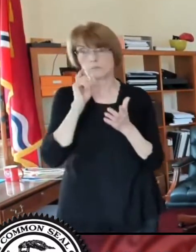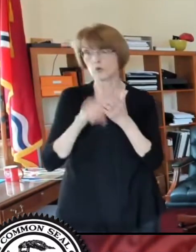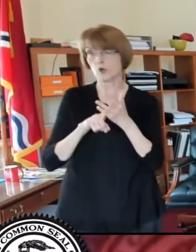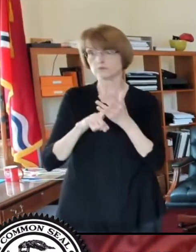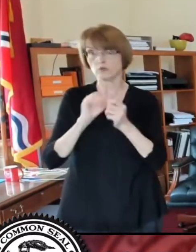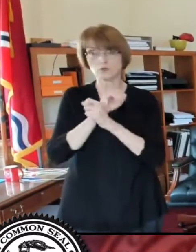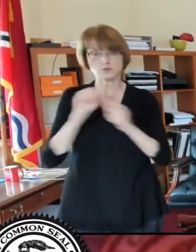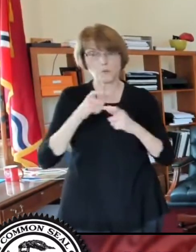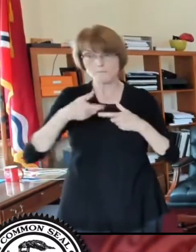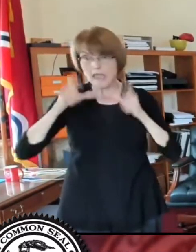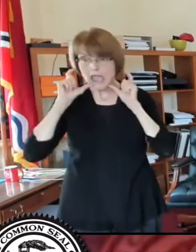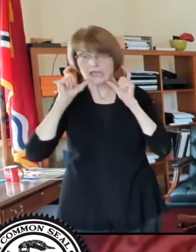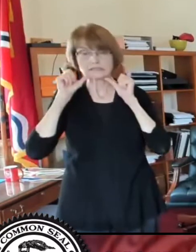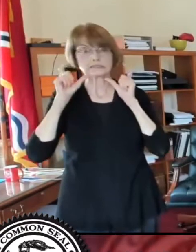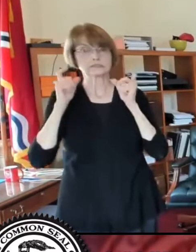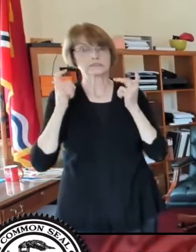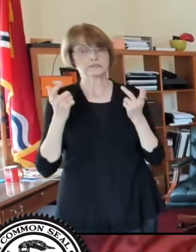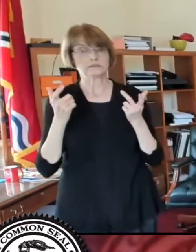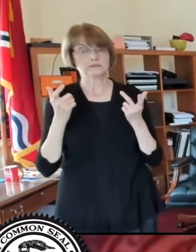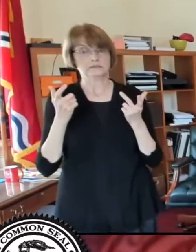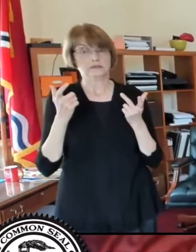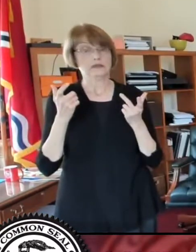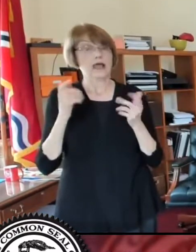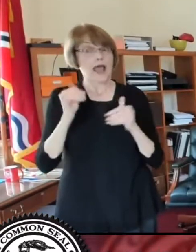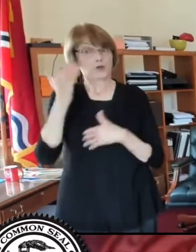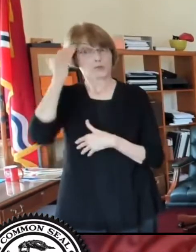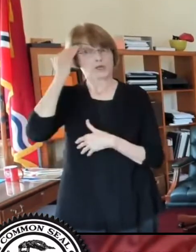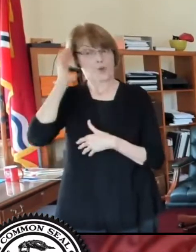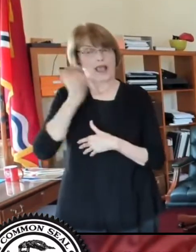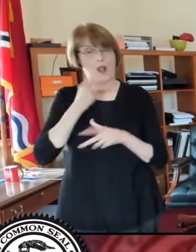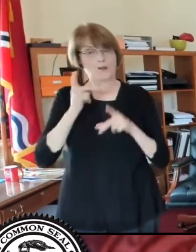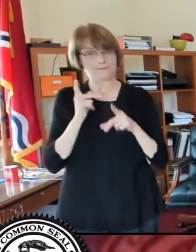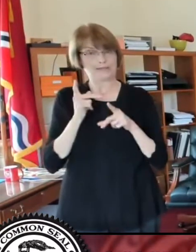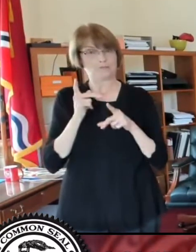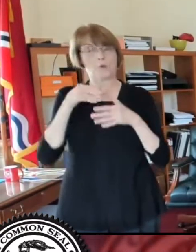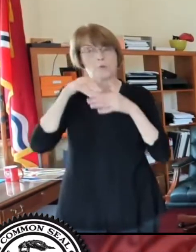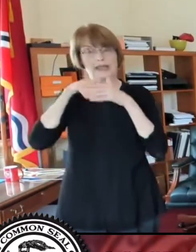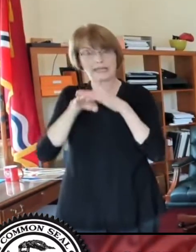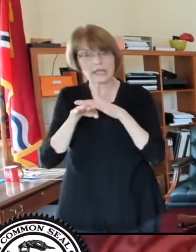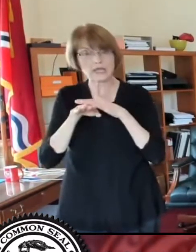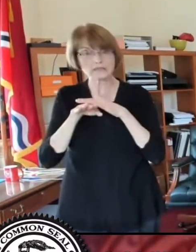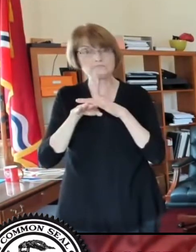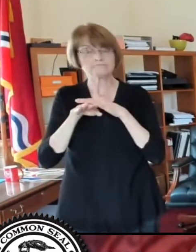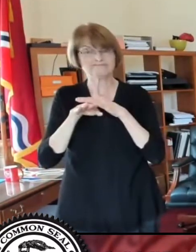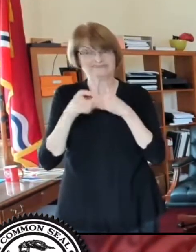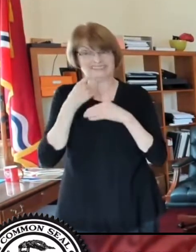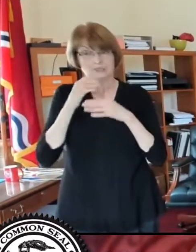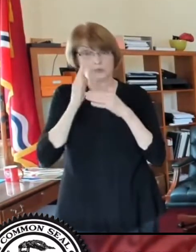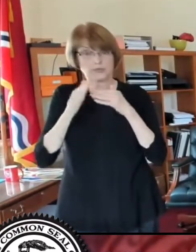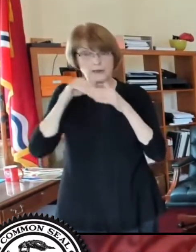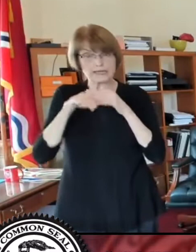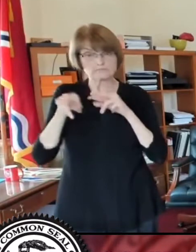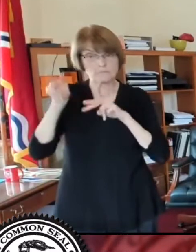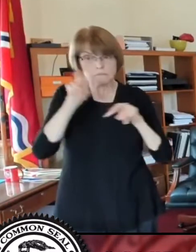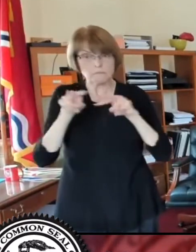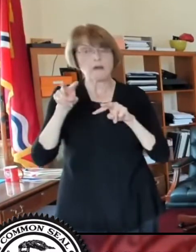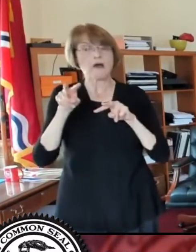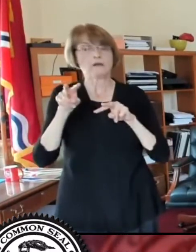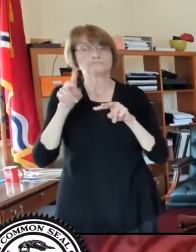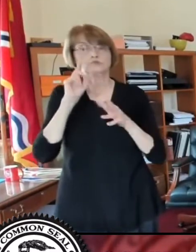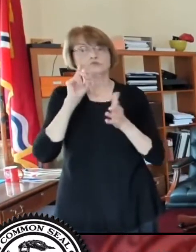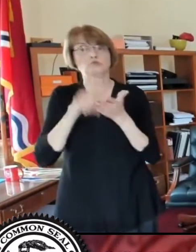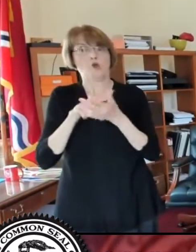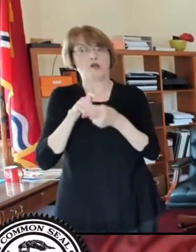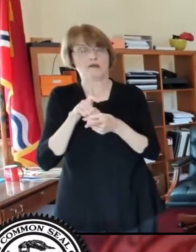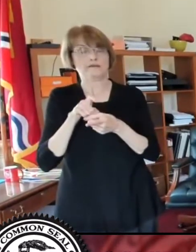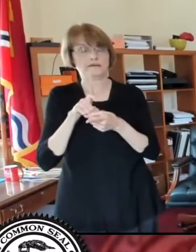wearing masks. We know that because we had our folks in these clubs over the weekend. And